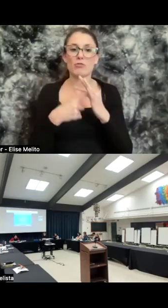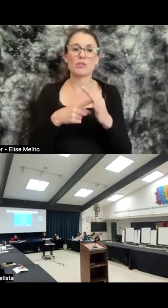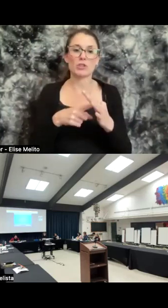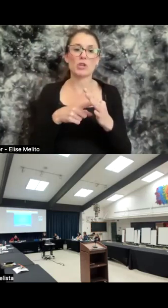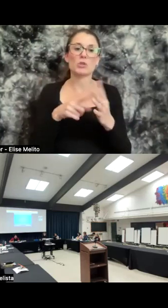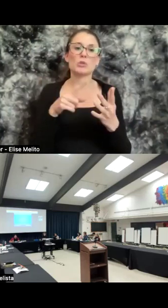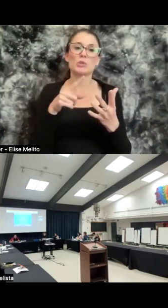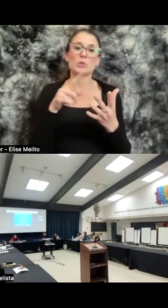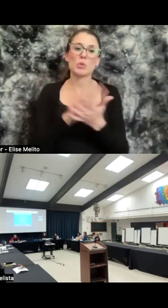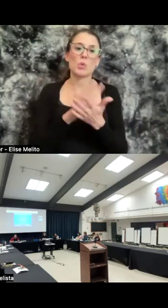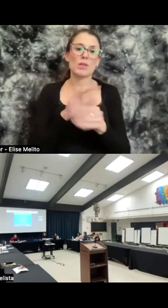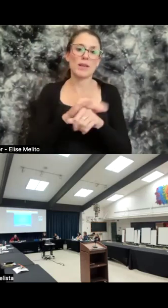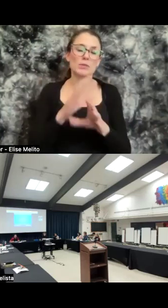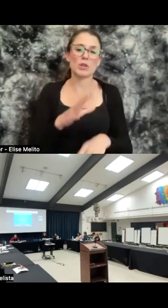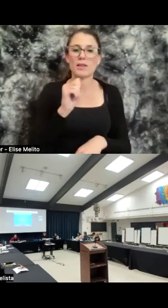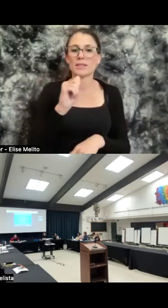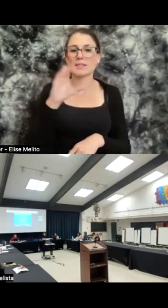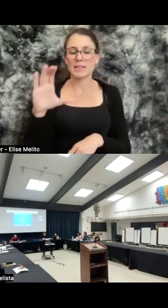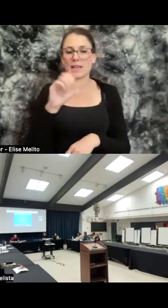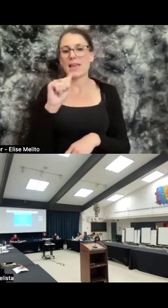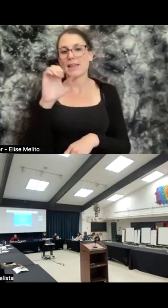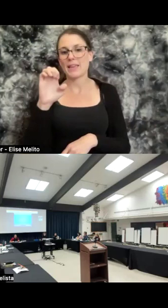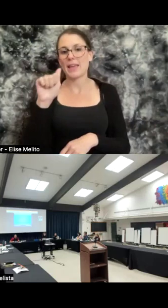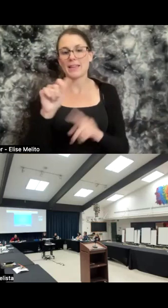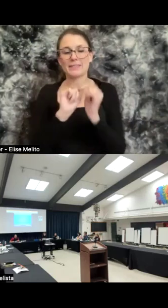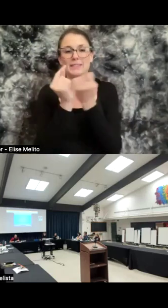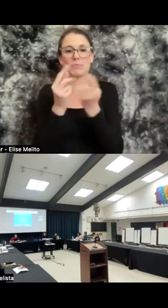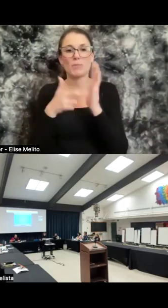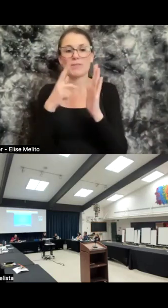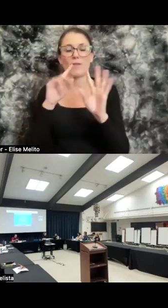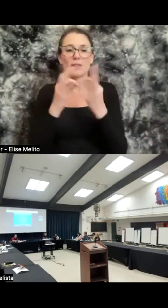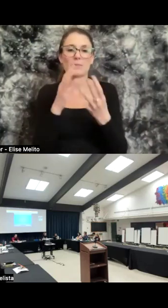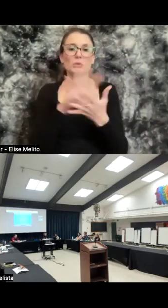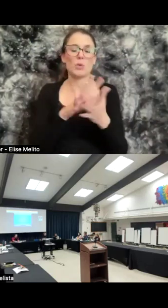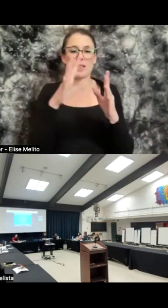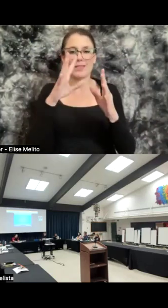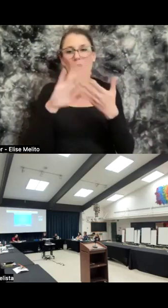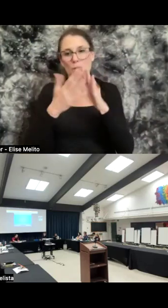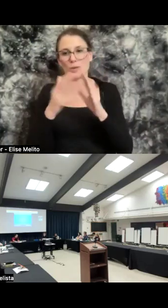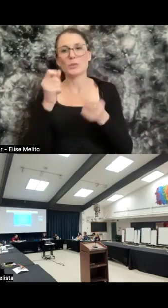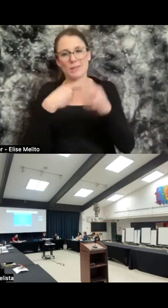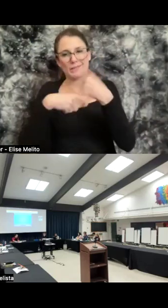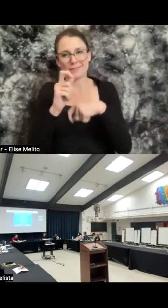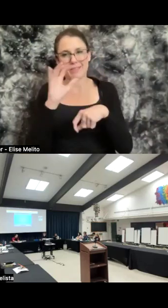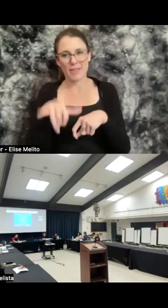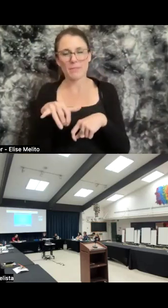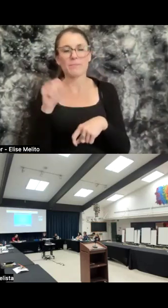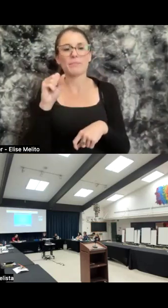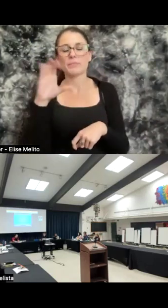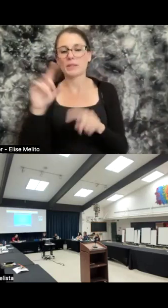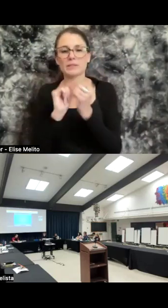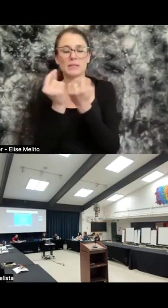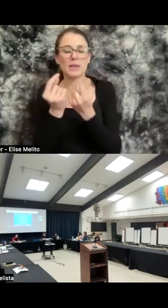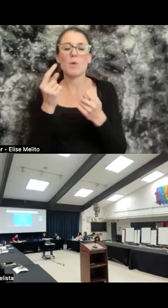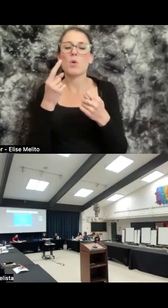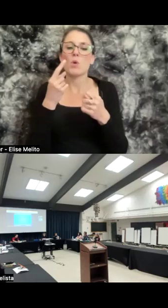the SSC. It's an AEA team with representatives from family, school, and community. And the SSC team works together toward ensuring that all